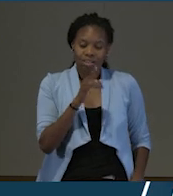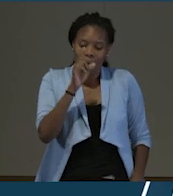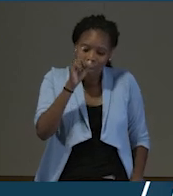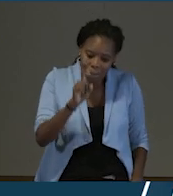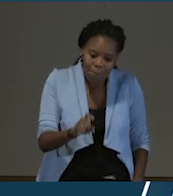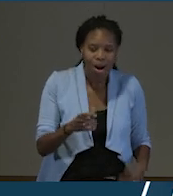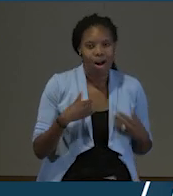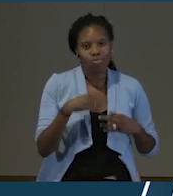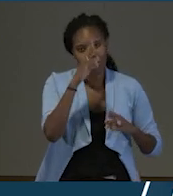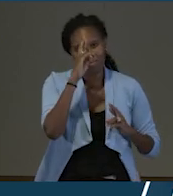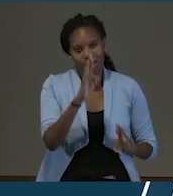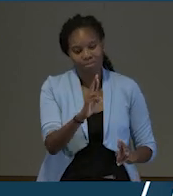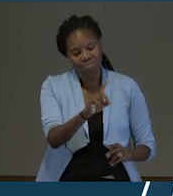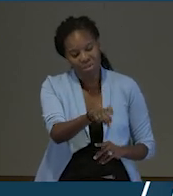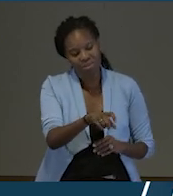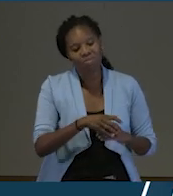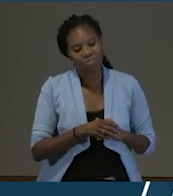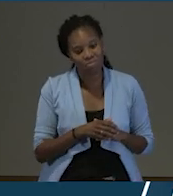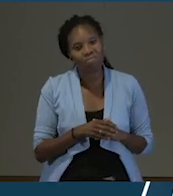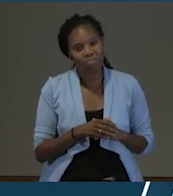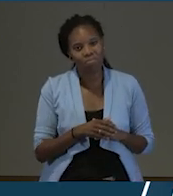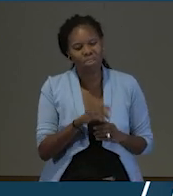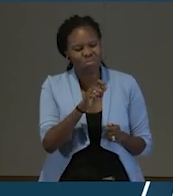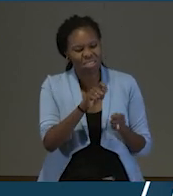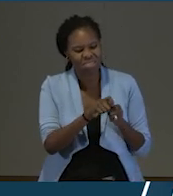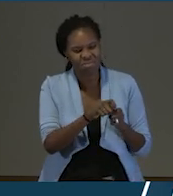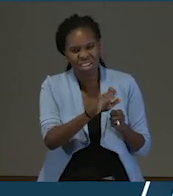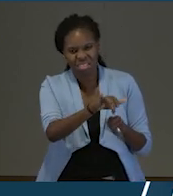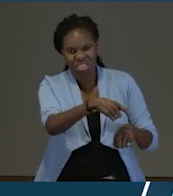well, especially in those moments.